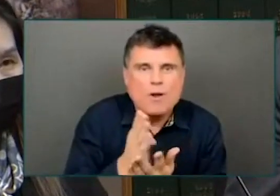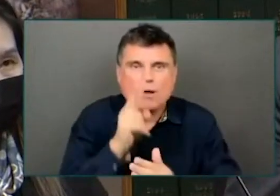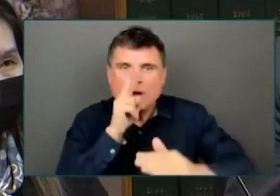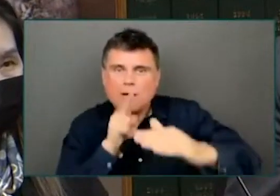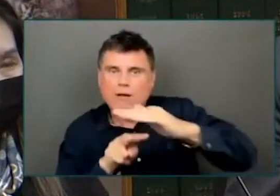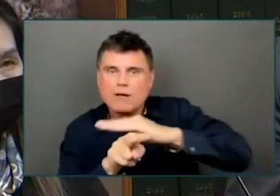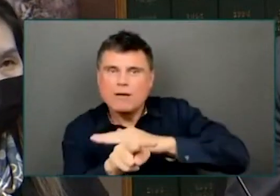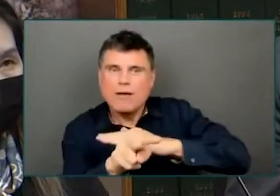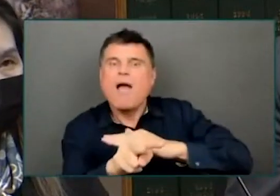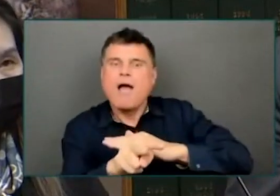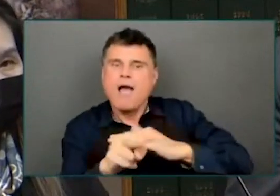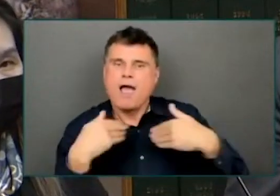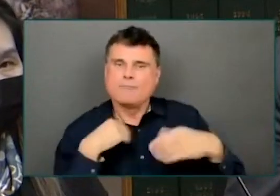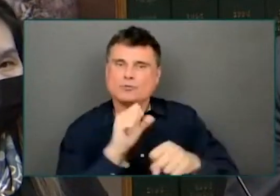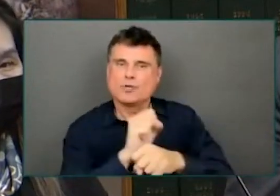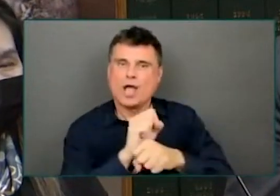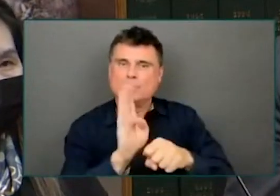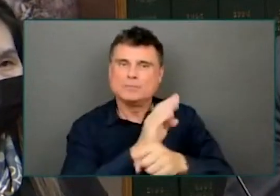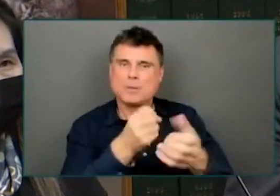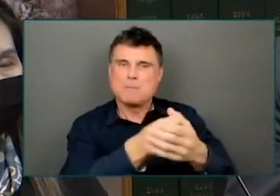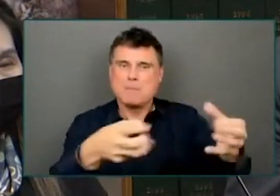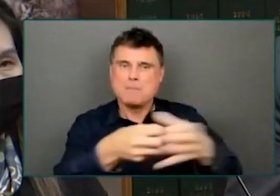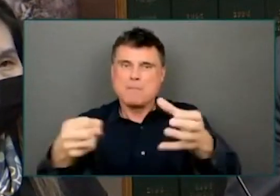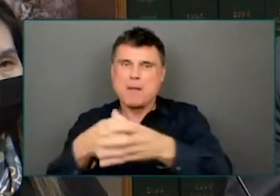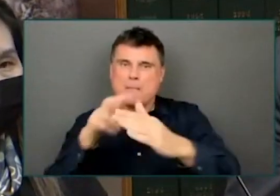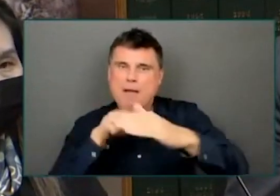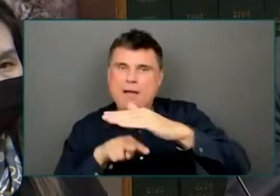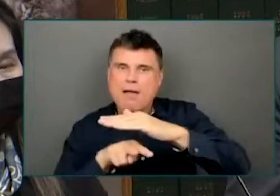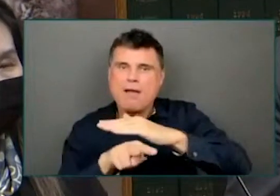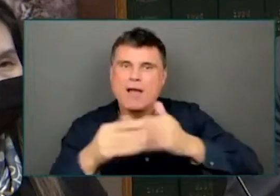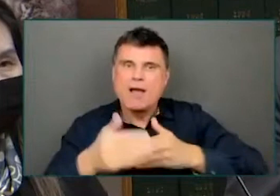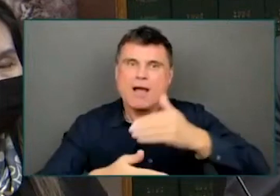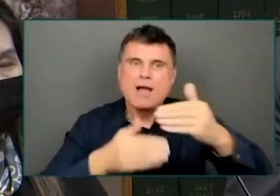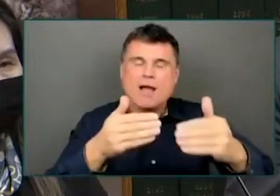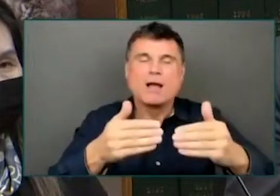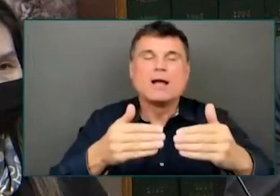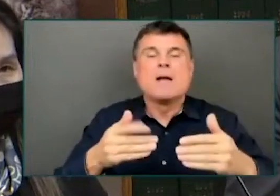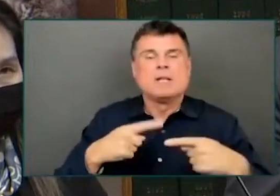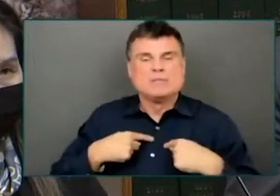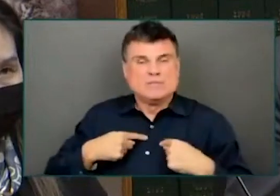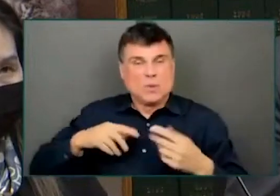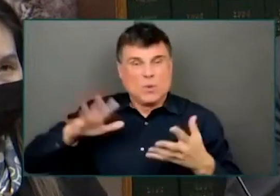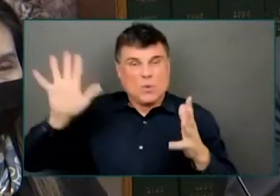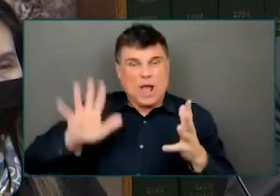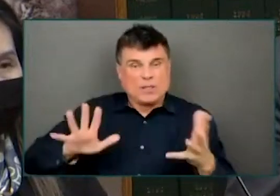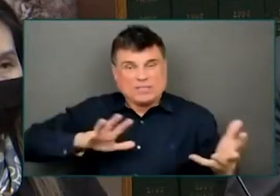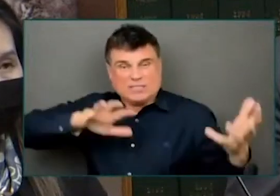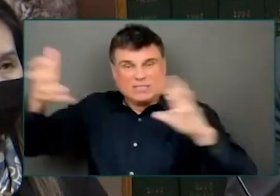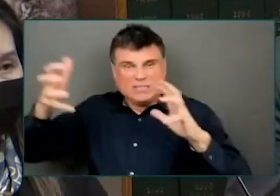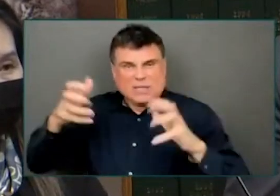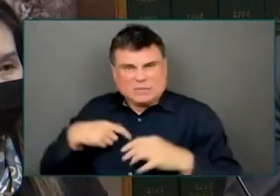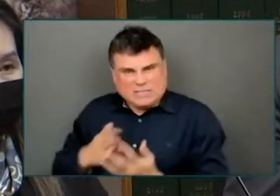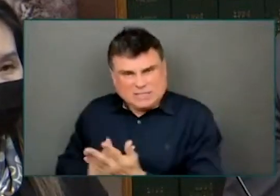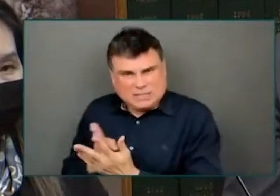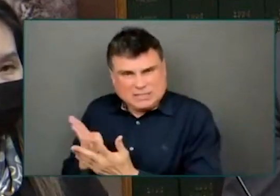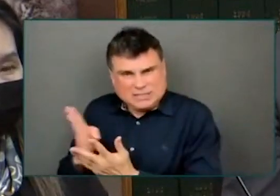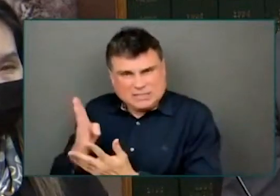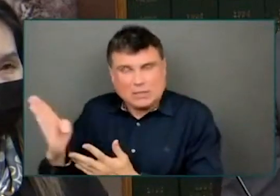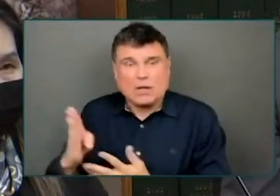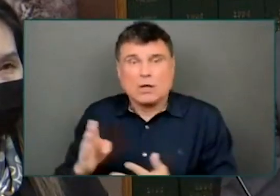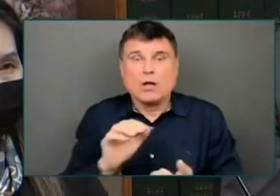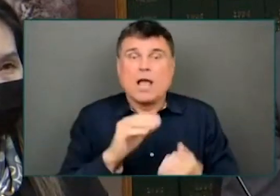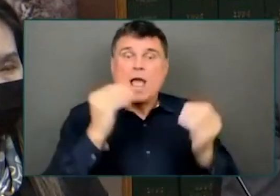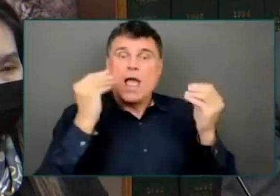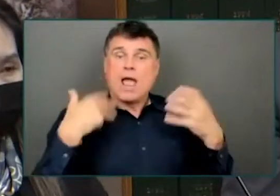withstand any storm. And for the healthcare workers, the childcare professionals, the teachers, and the bus drivers who got us through